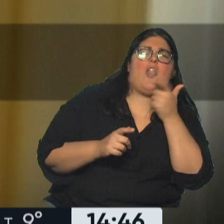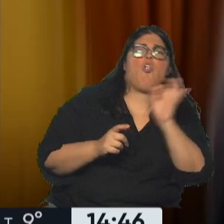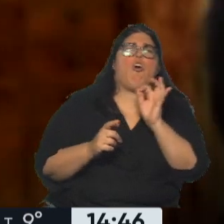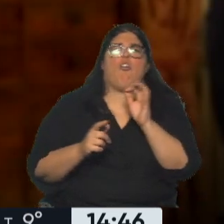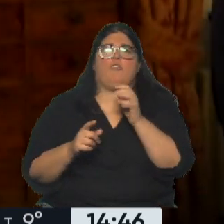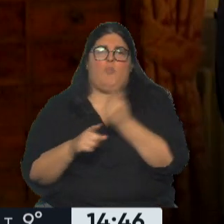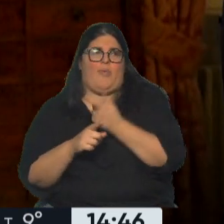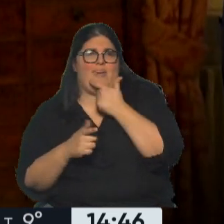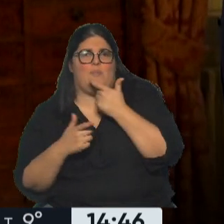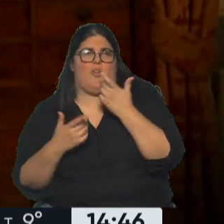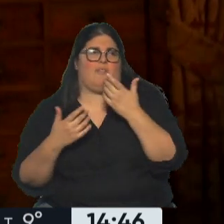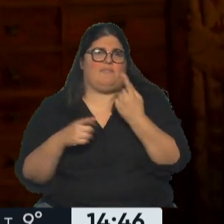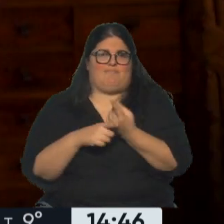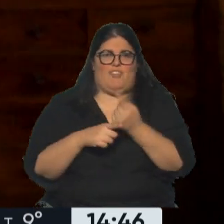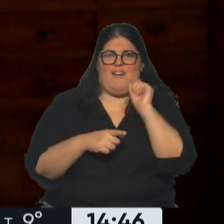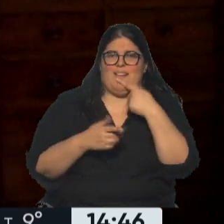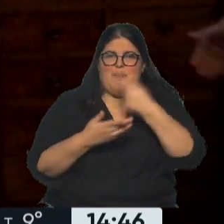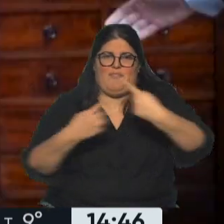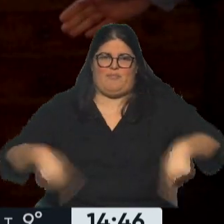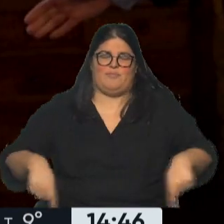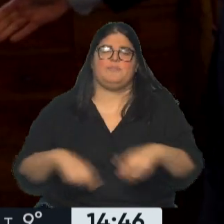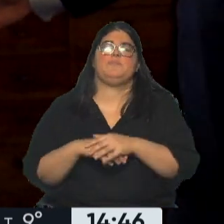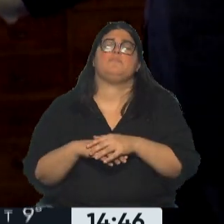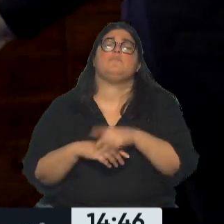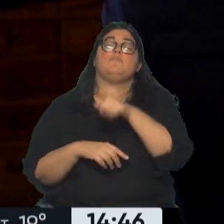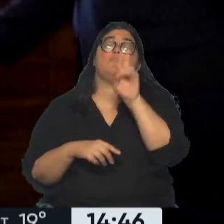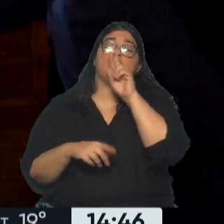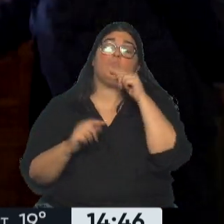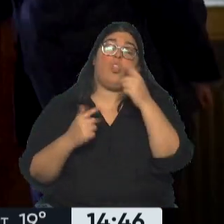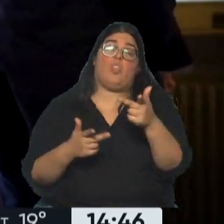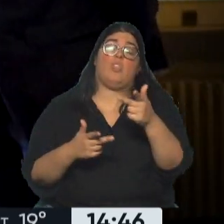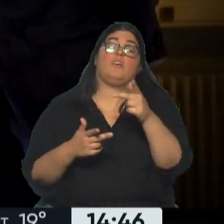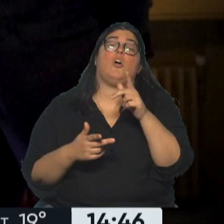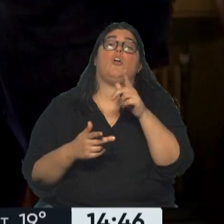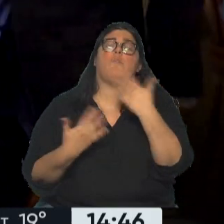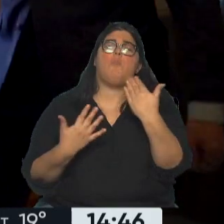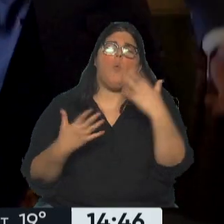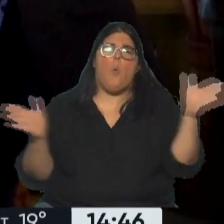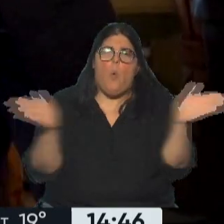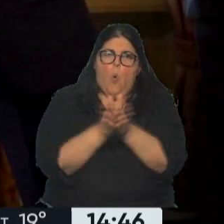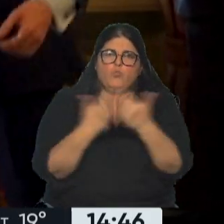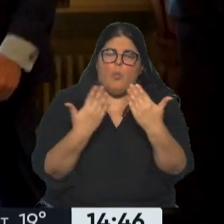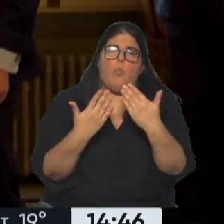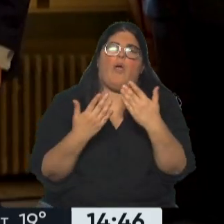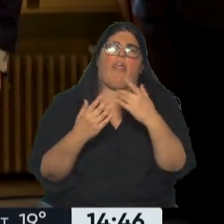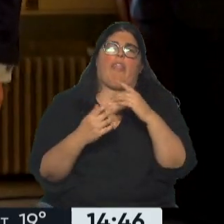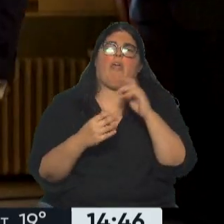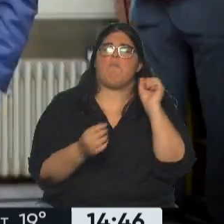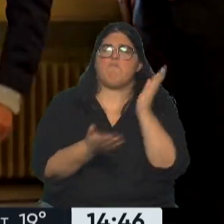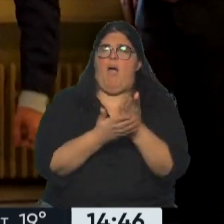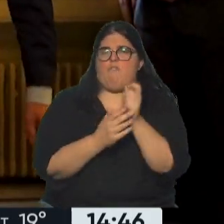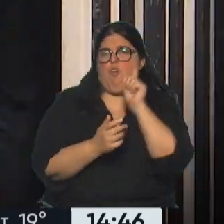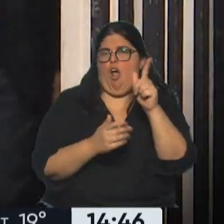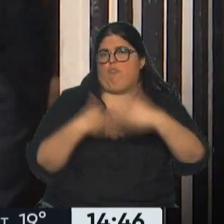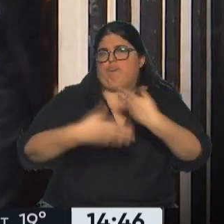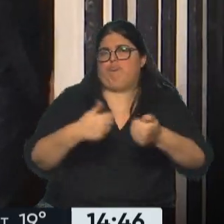suggest. Juntos podemos superar la tormenta, sentenció Truss, designando horas después a sus nuevos colaboradores,